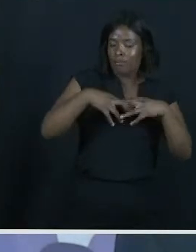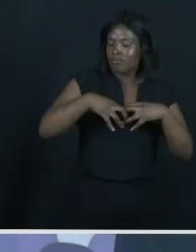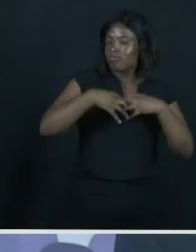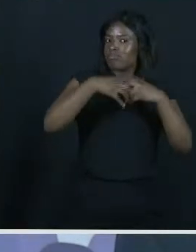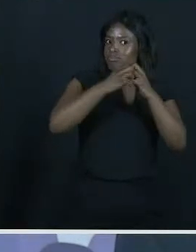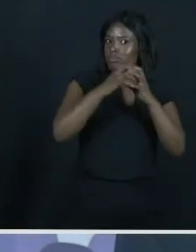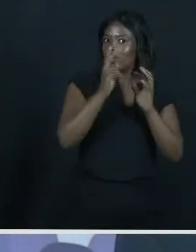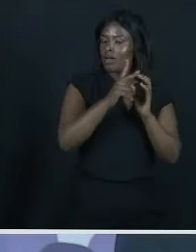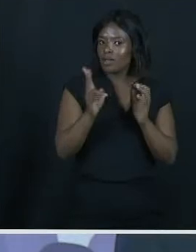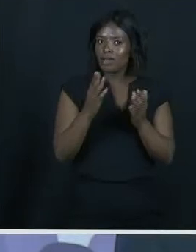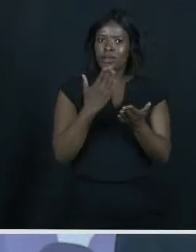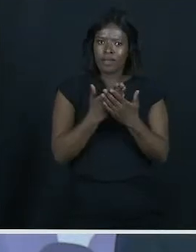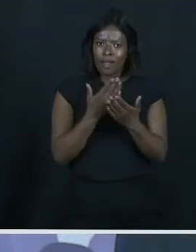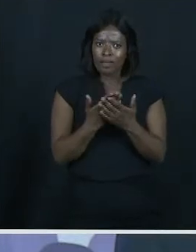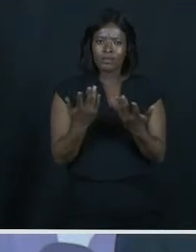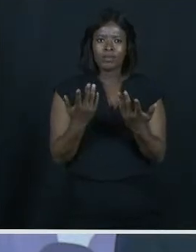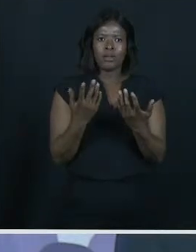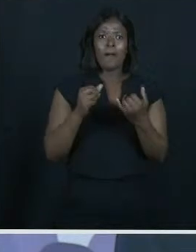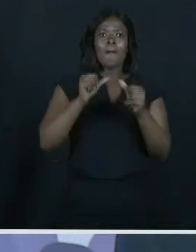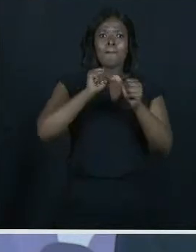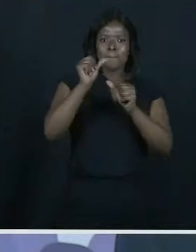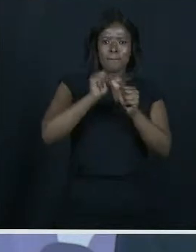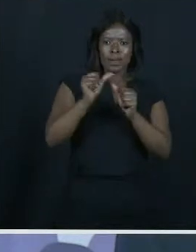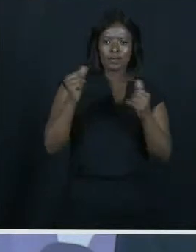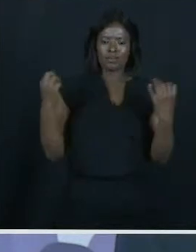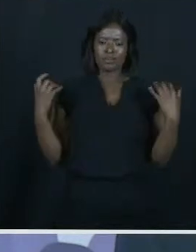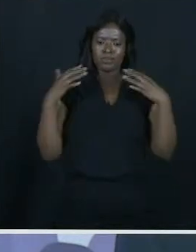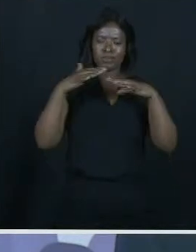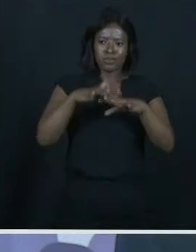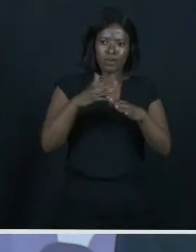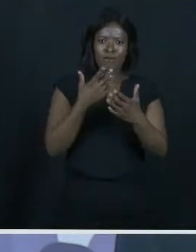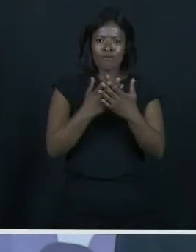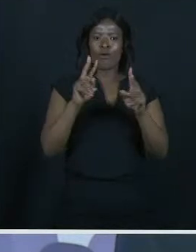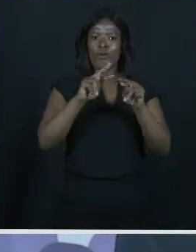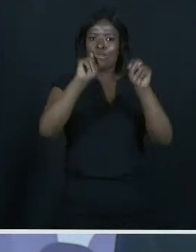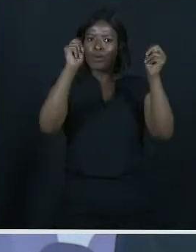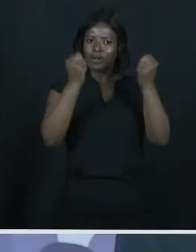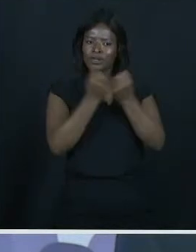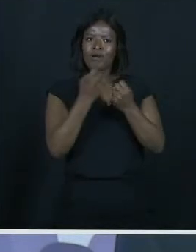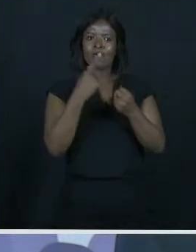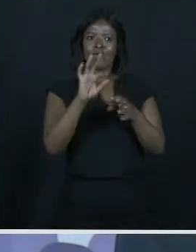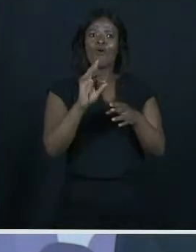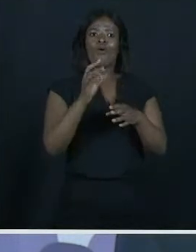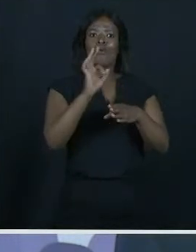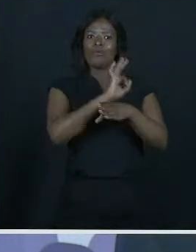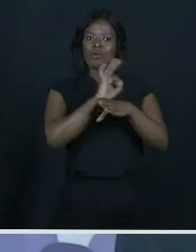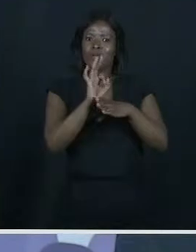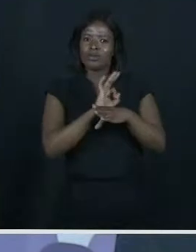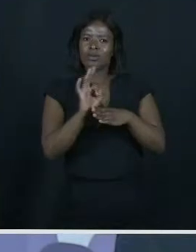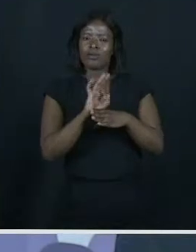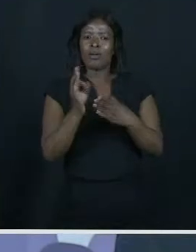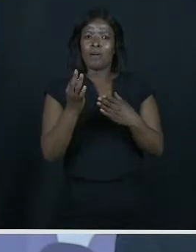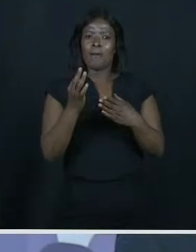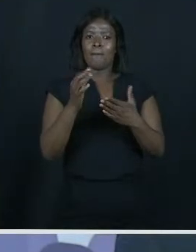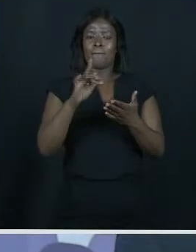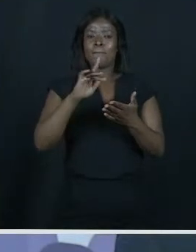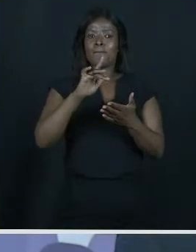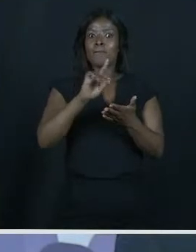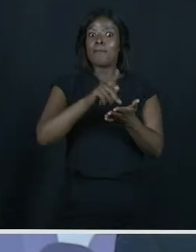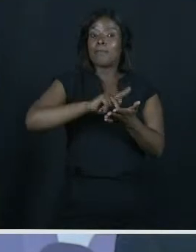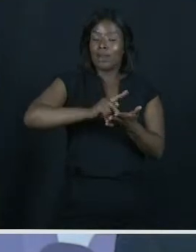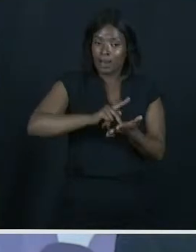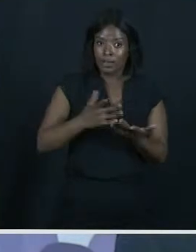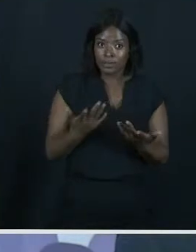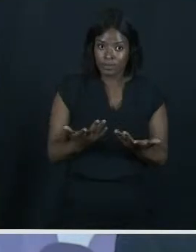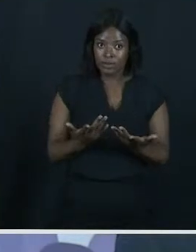we can achieve better coherence in implementation of the National Strategic Plan on GBVF.